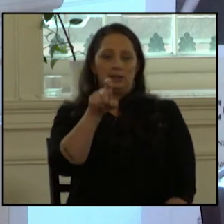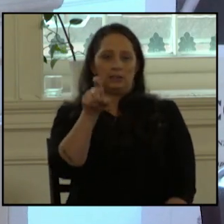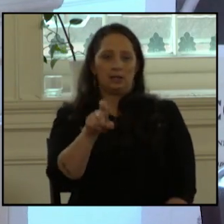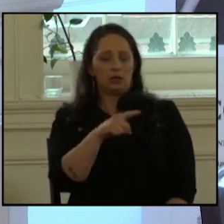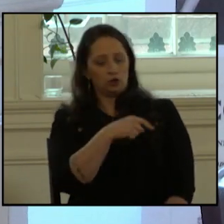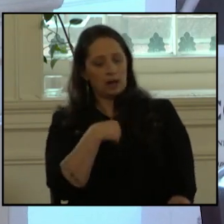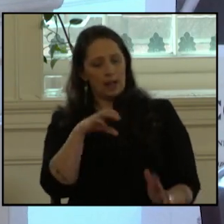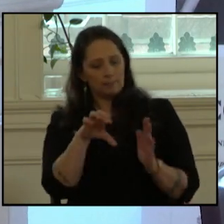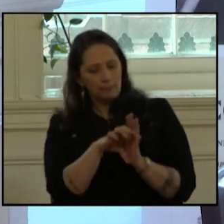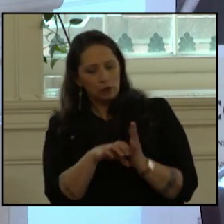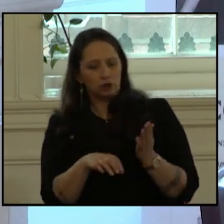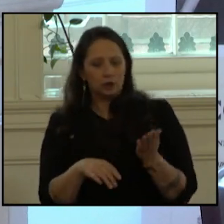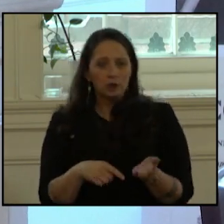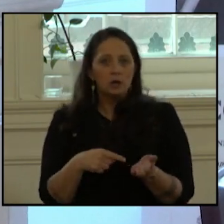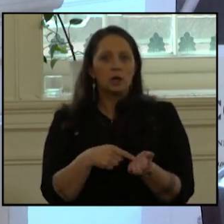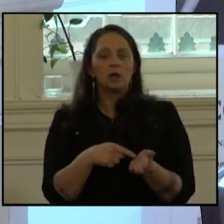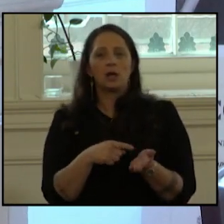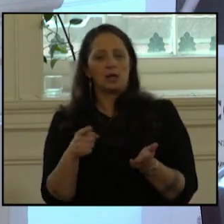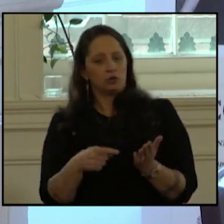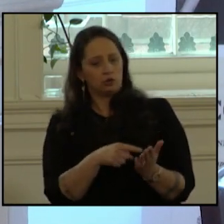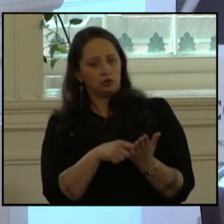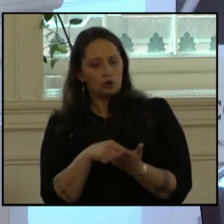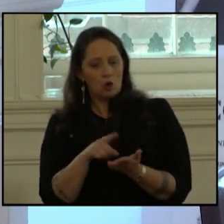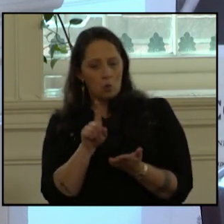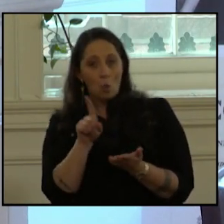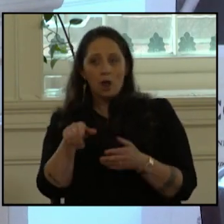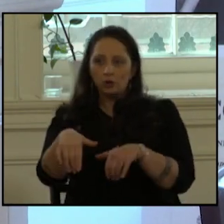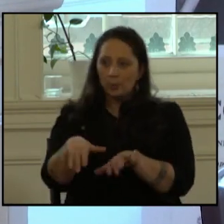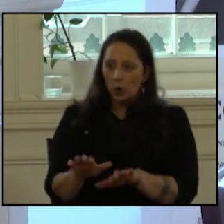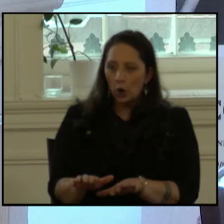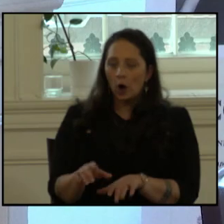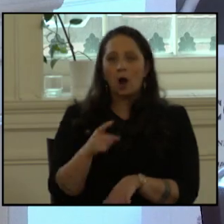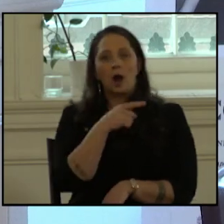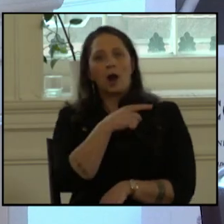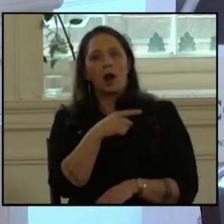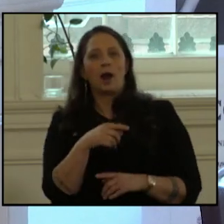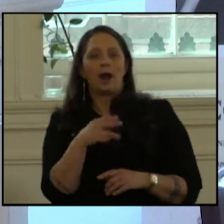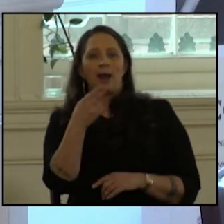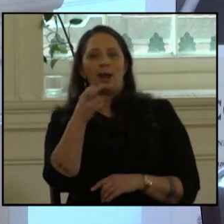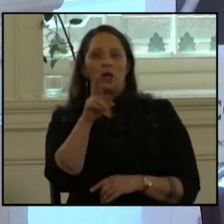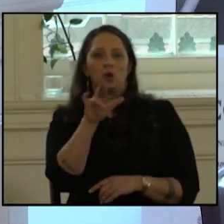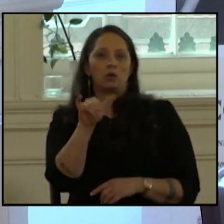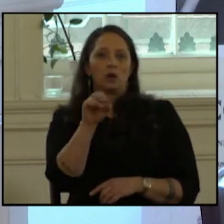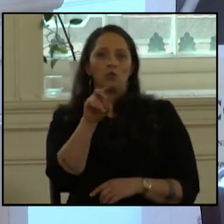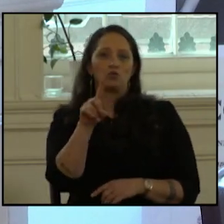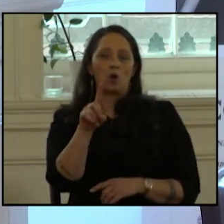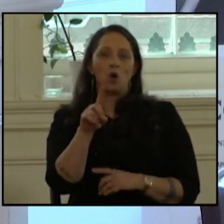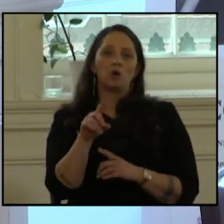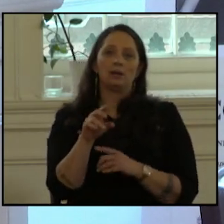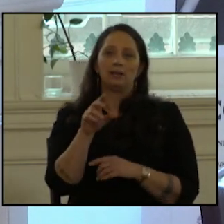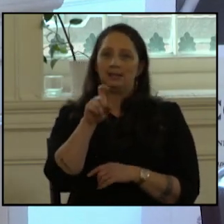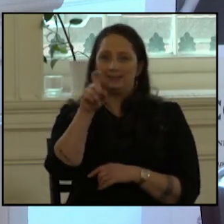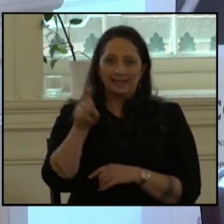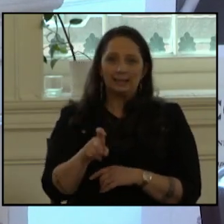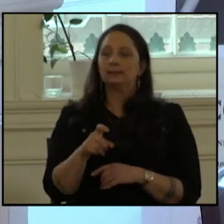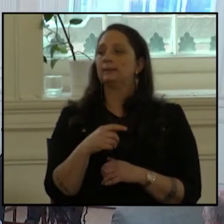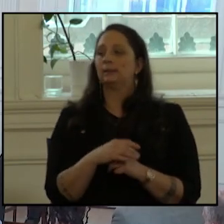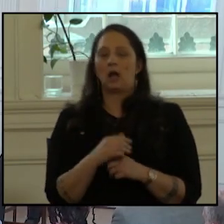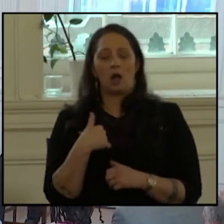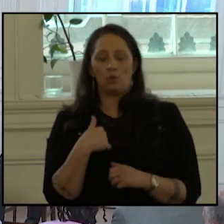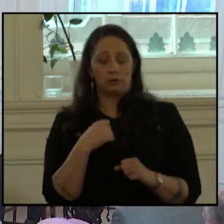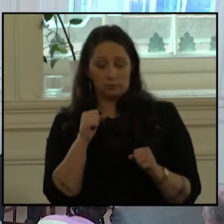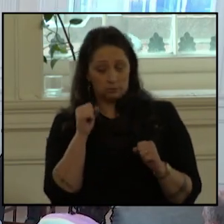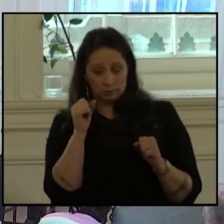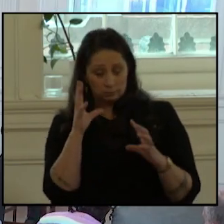a picture of her, and she showed where she was buried. It was at Hickory Grove Cemetery in Kilgore, Texas, and I was just